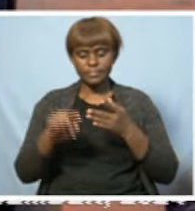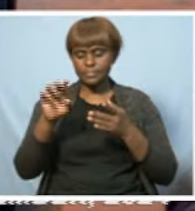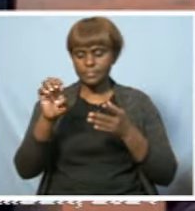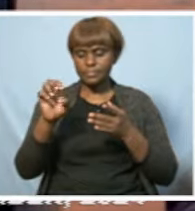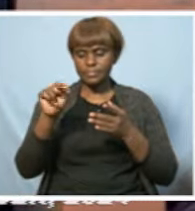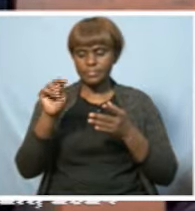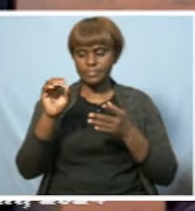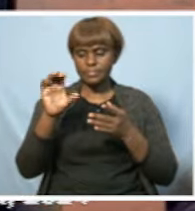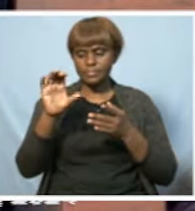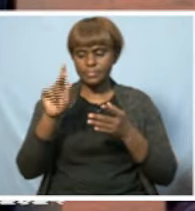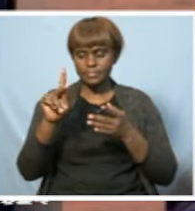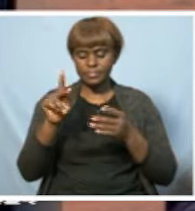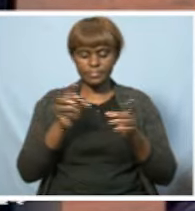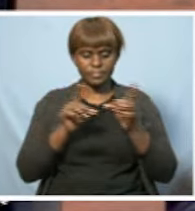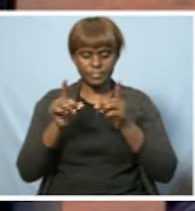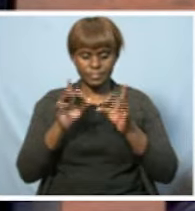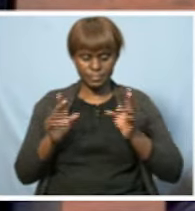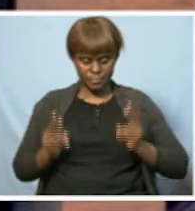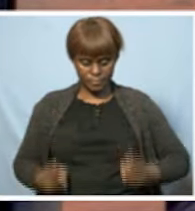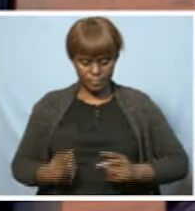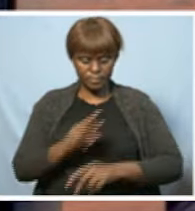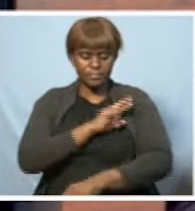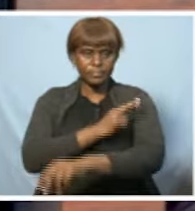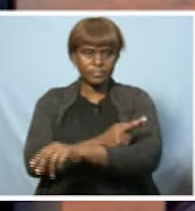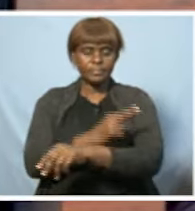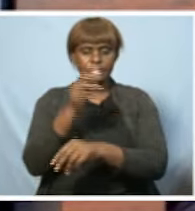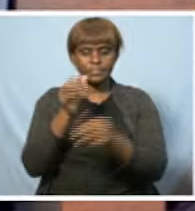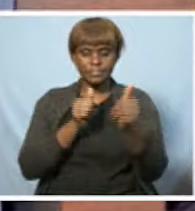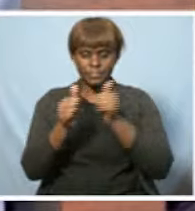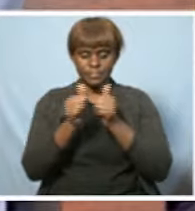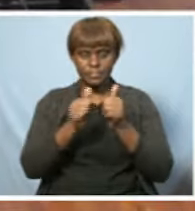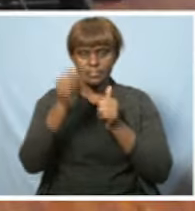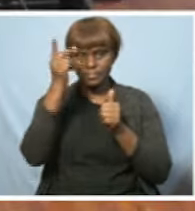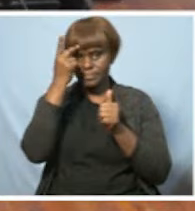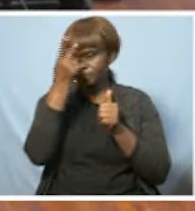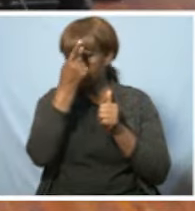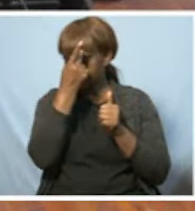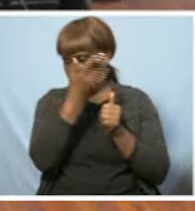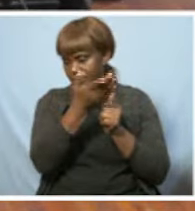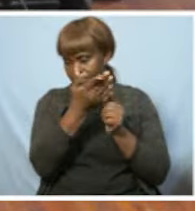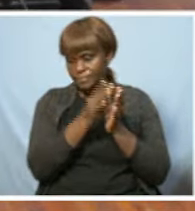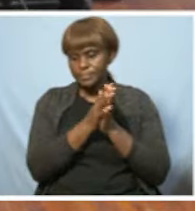Nguruwe, Director Human Resource Administration, PETAUKE.